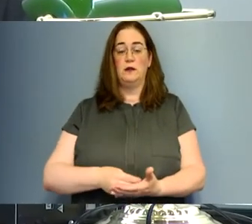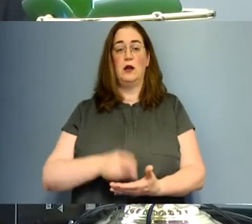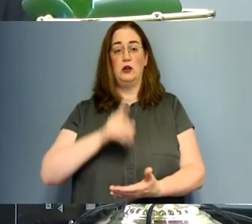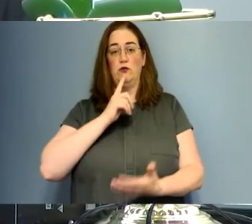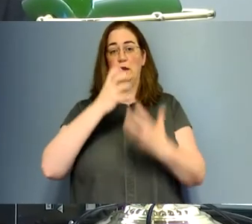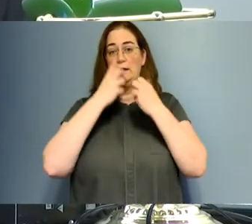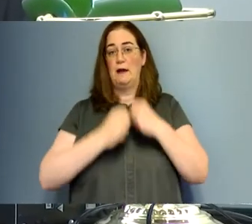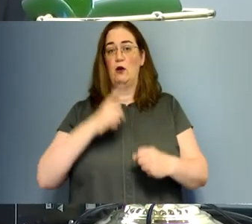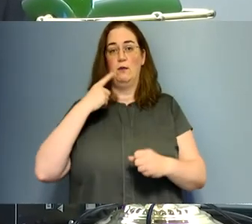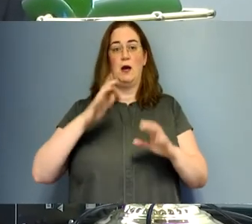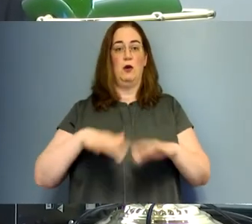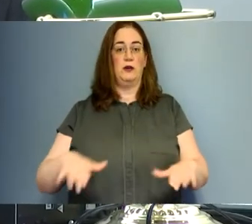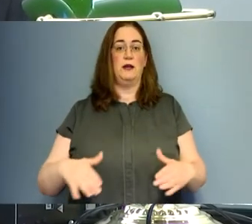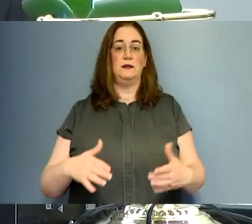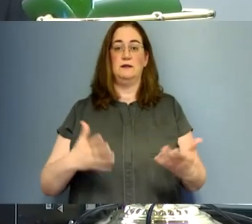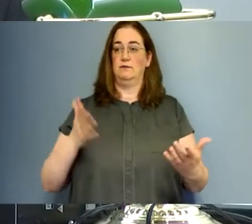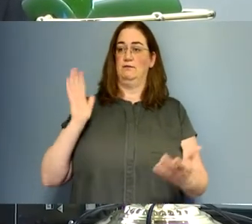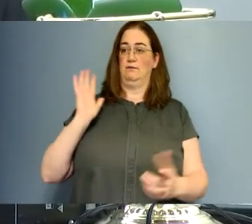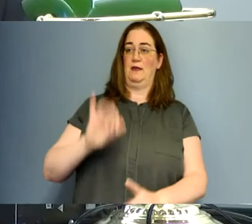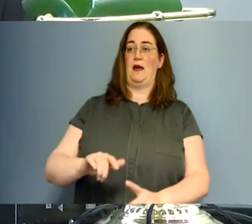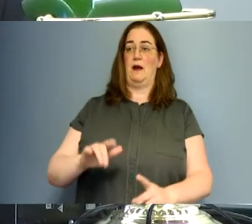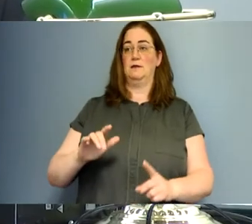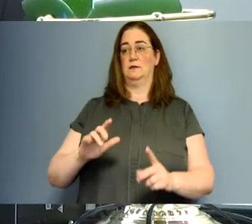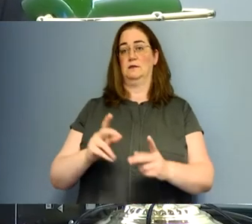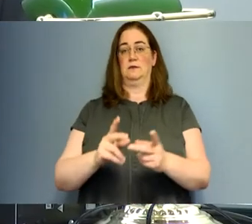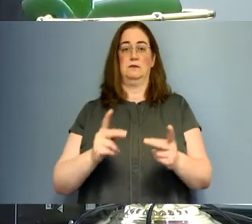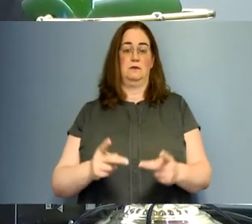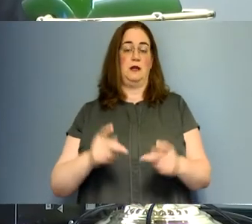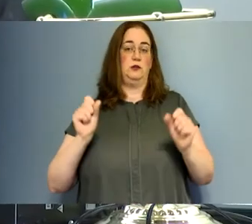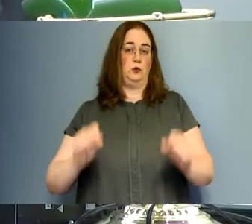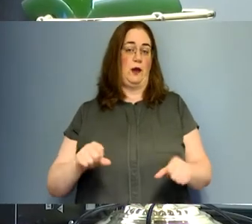care about kids, that's the place to do it.